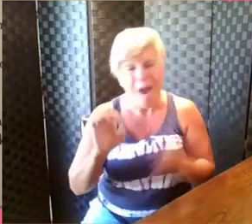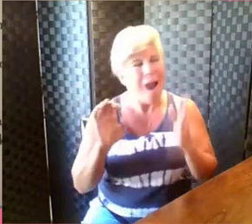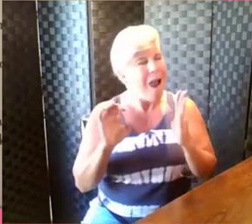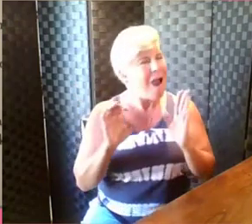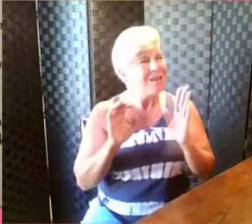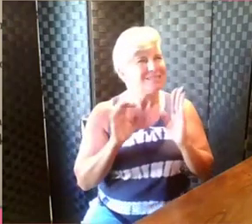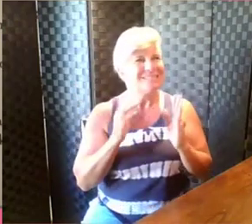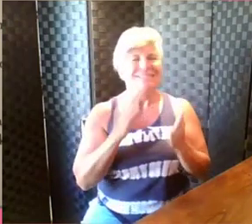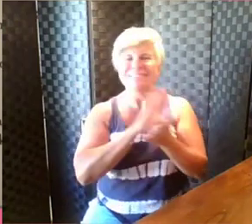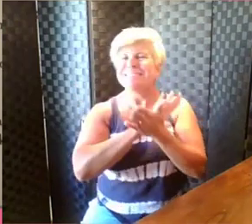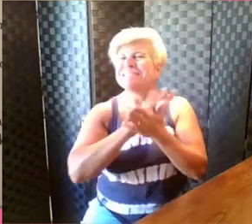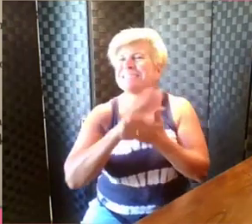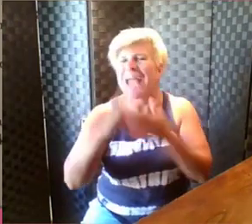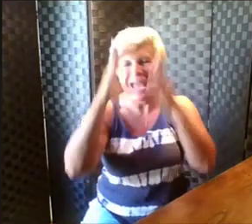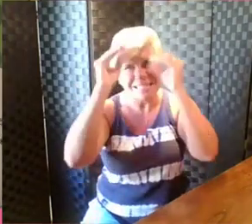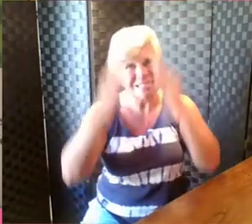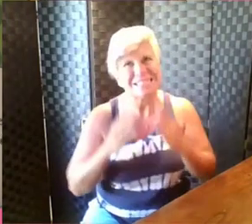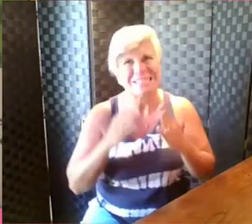make a nice impression.